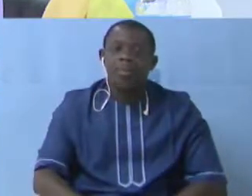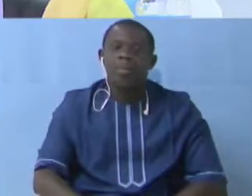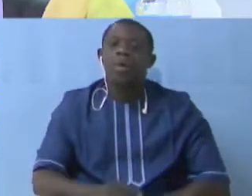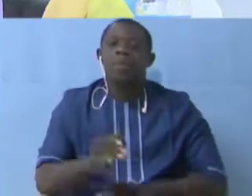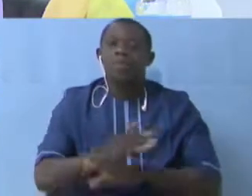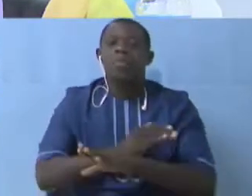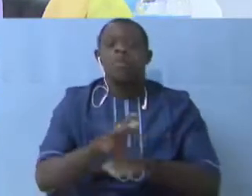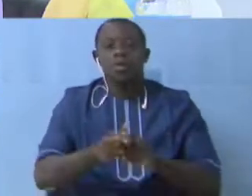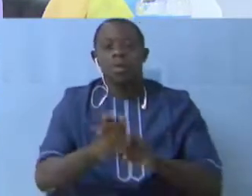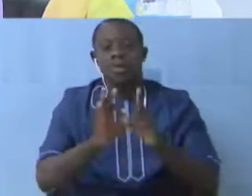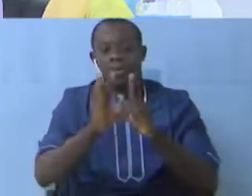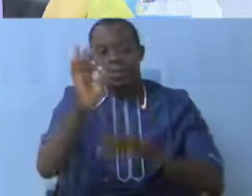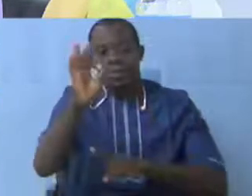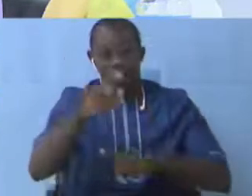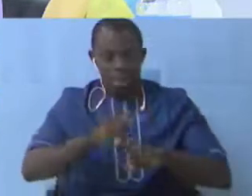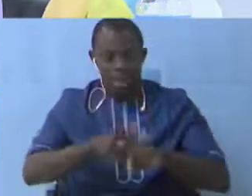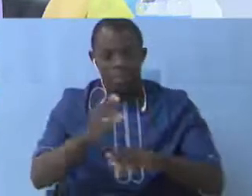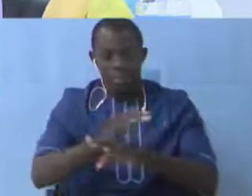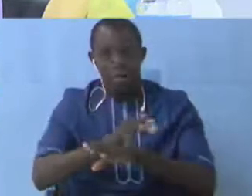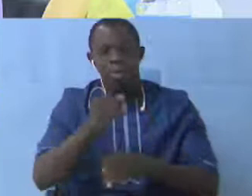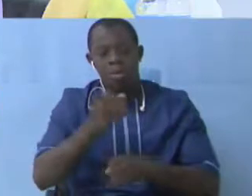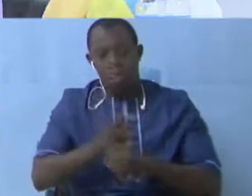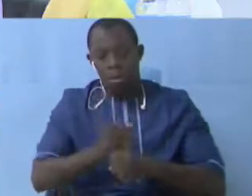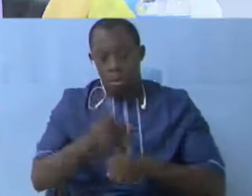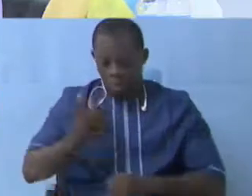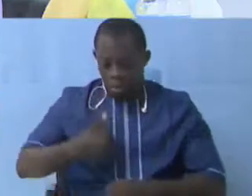period. For